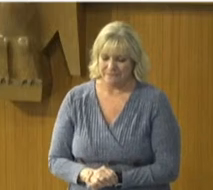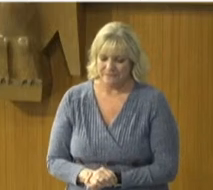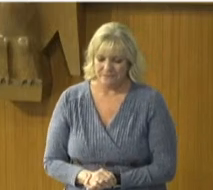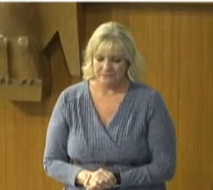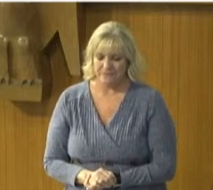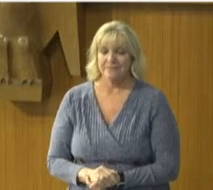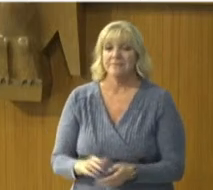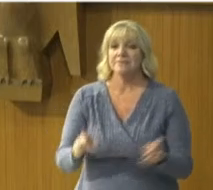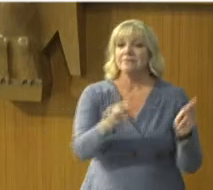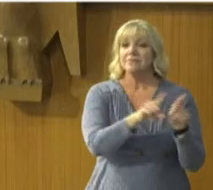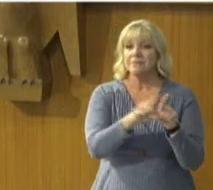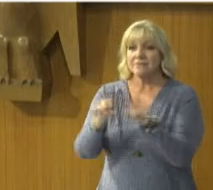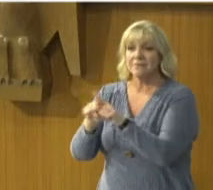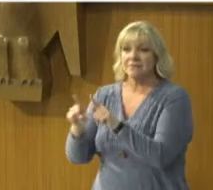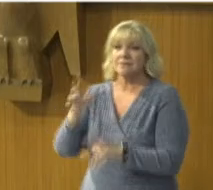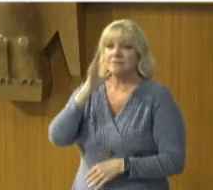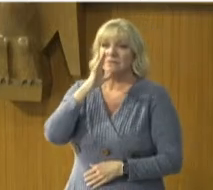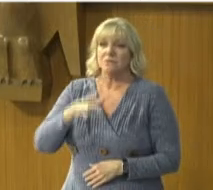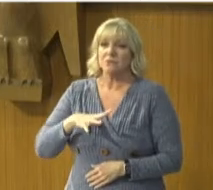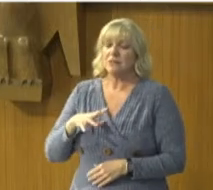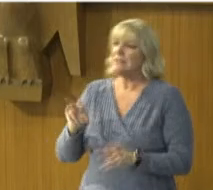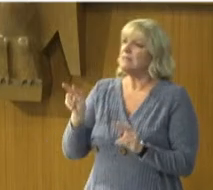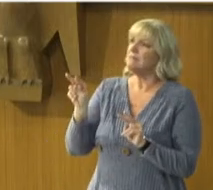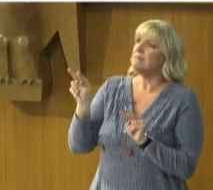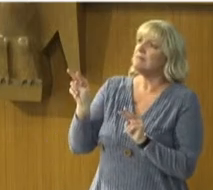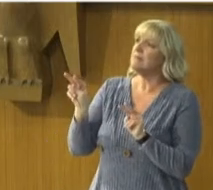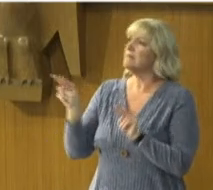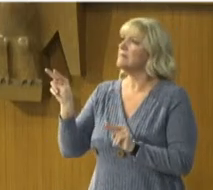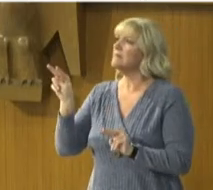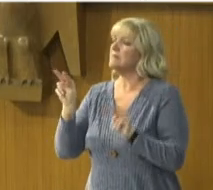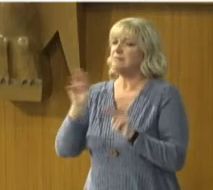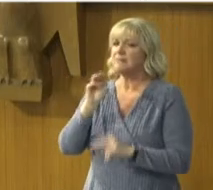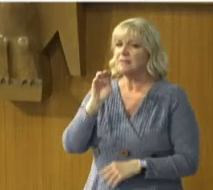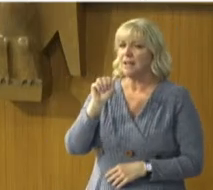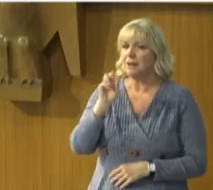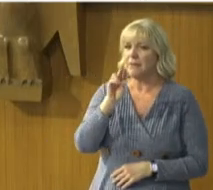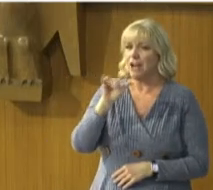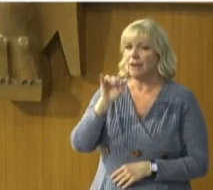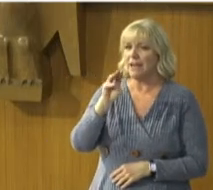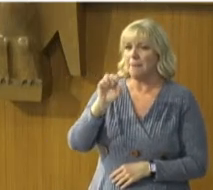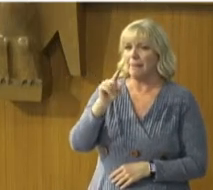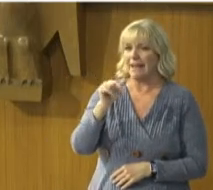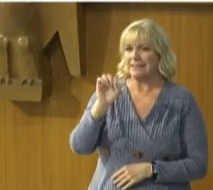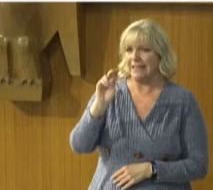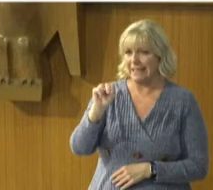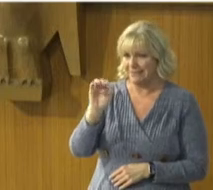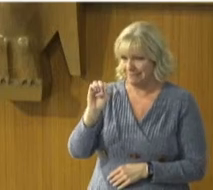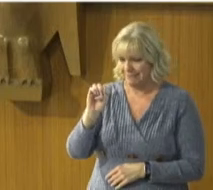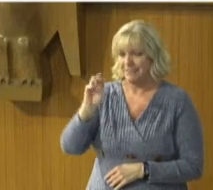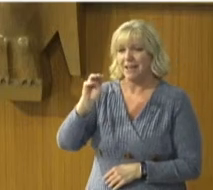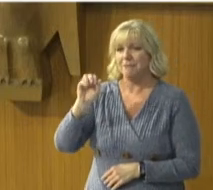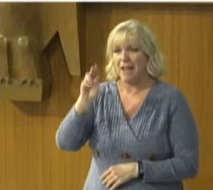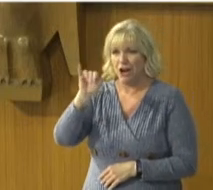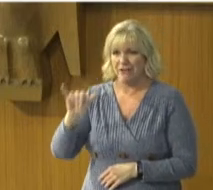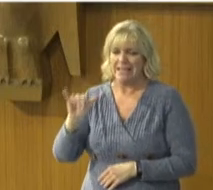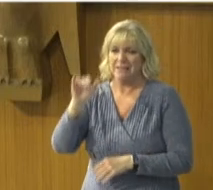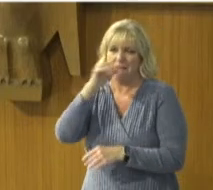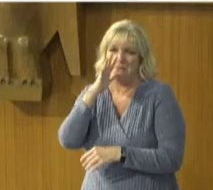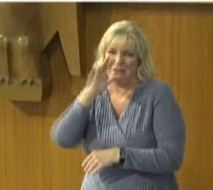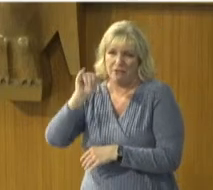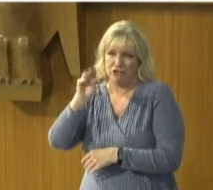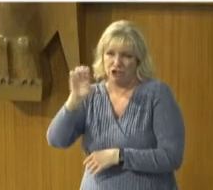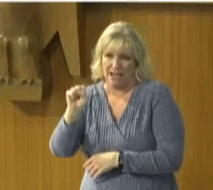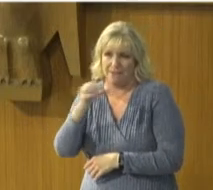There were also women looking on from a distance. Among them were Mary Magdalene and Mary, the mother of James the Younger and of Joseph